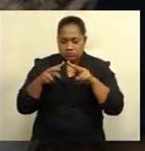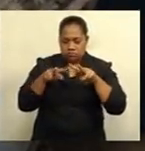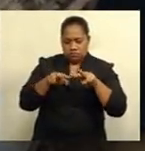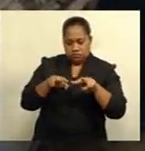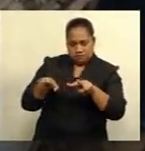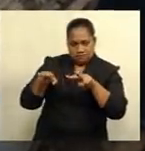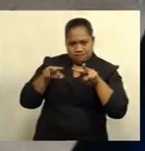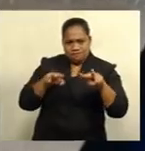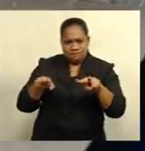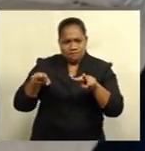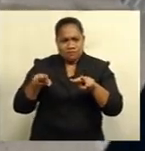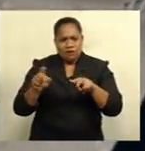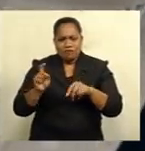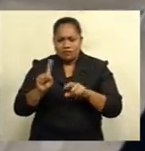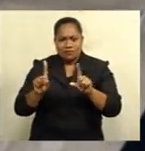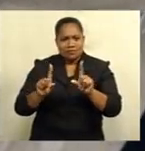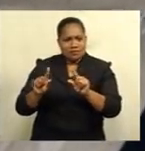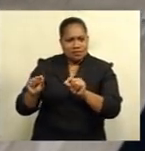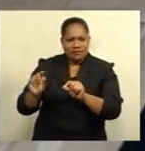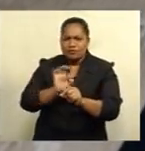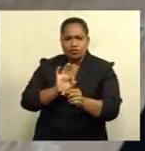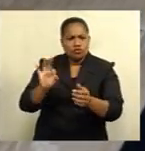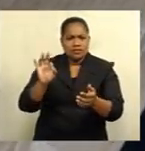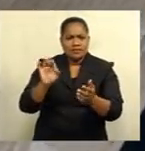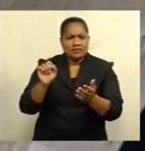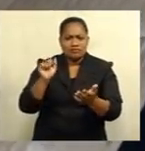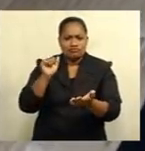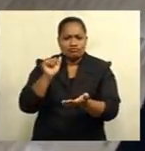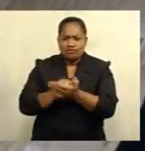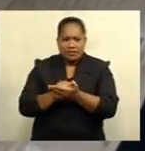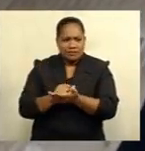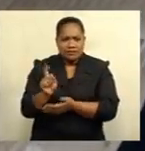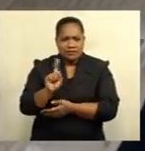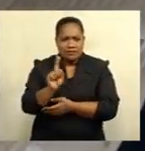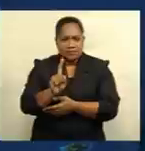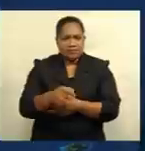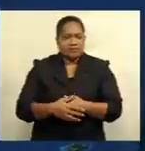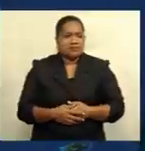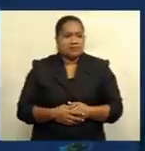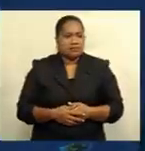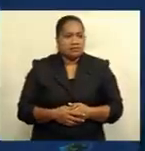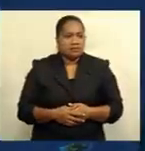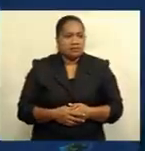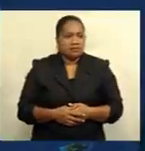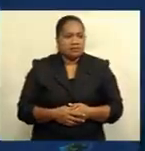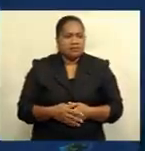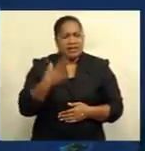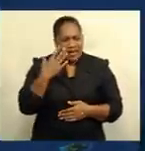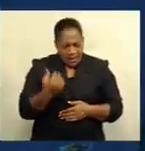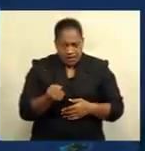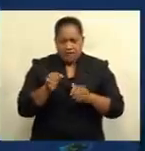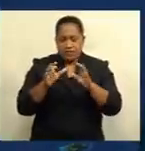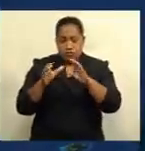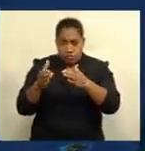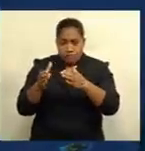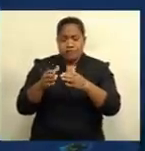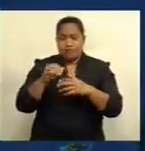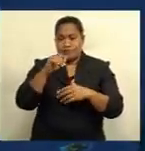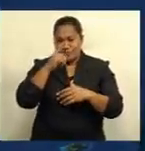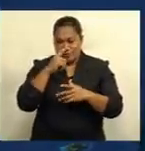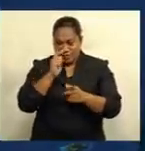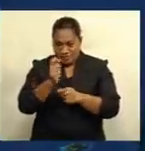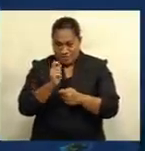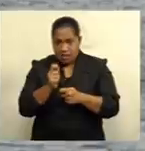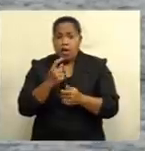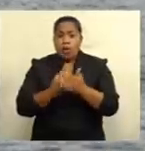illegal activity as the sea cucumber ban is still in effect. Particularly, there's a group of the fishers. They're traveling